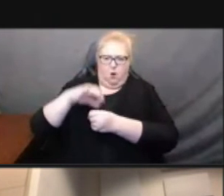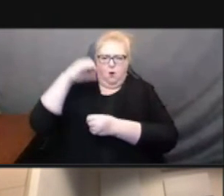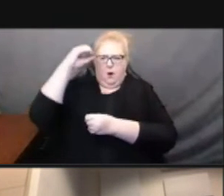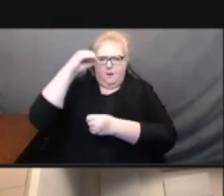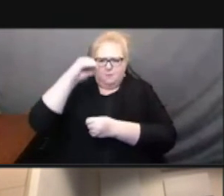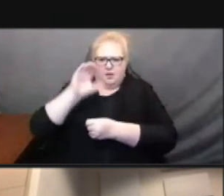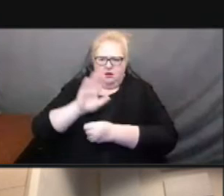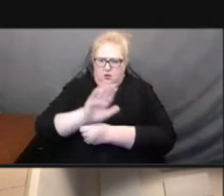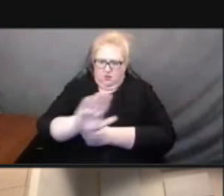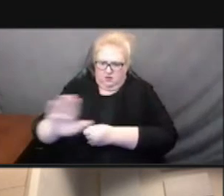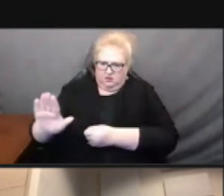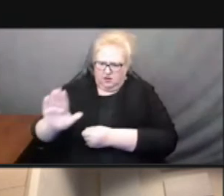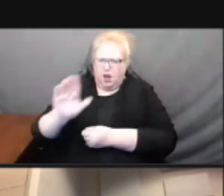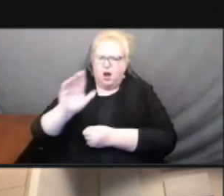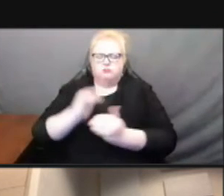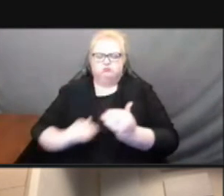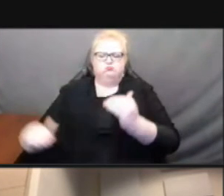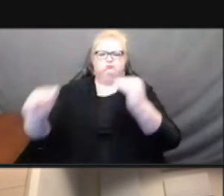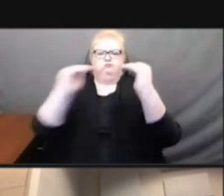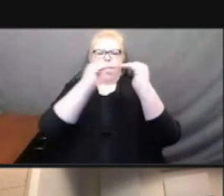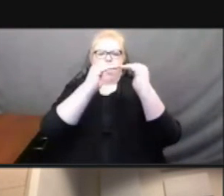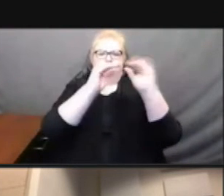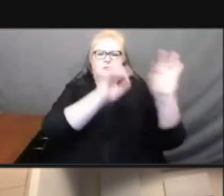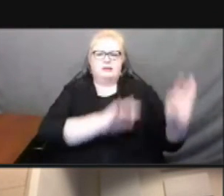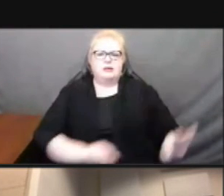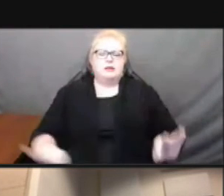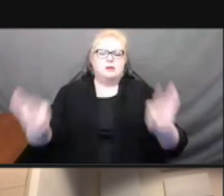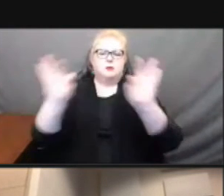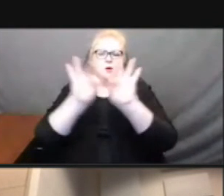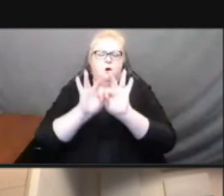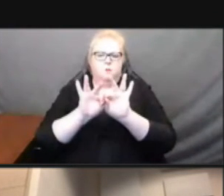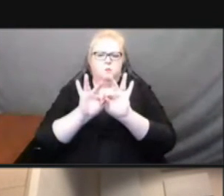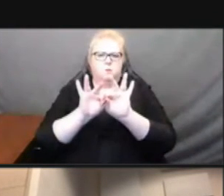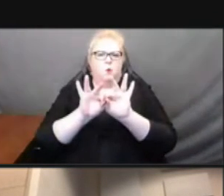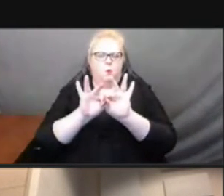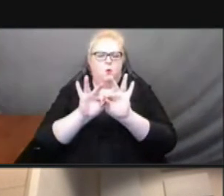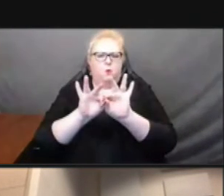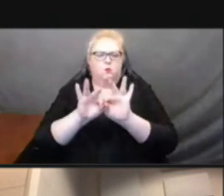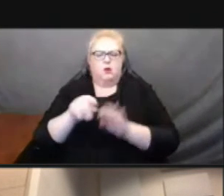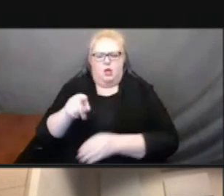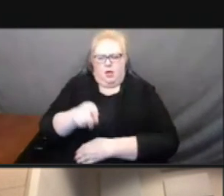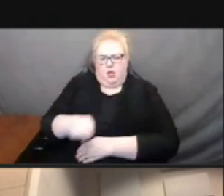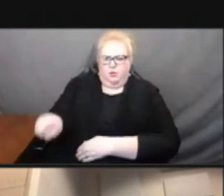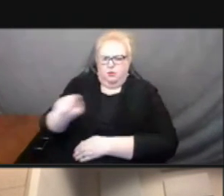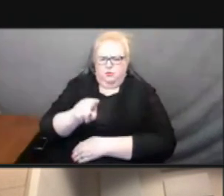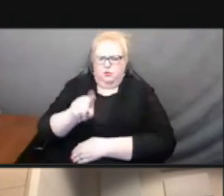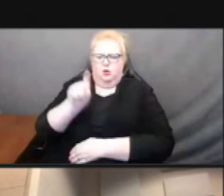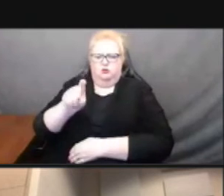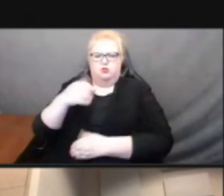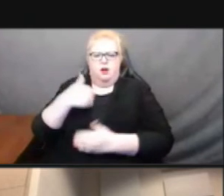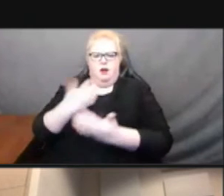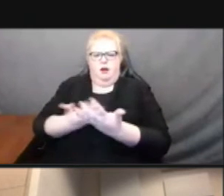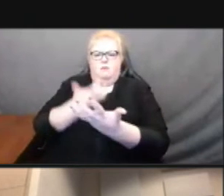else's, and that they should have a voice that should not be muffled.